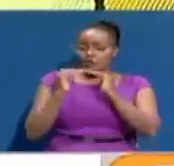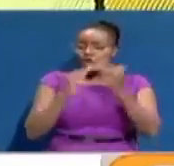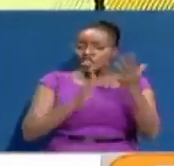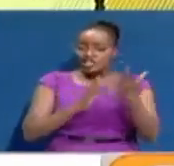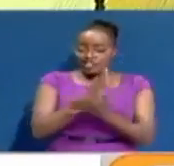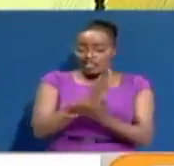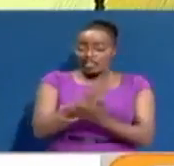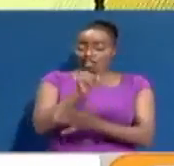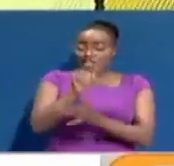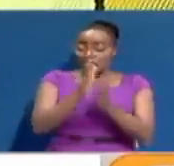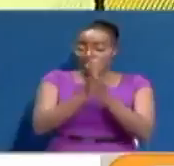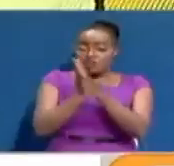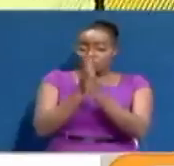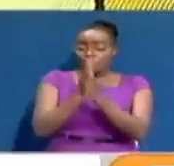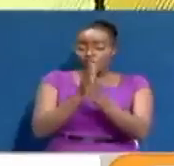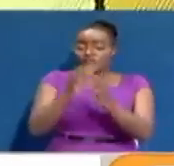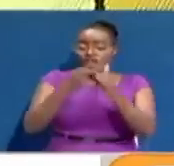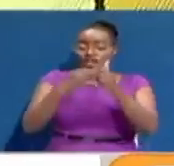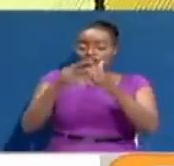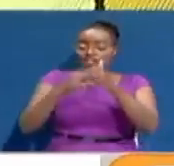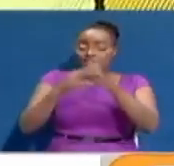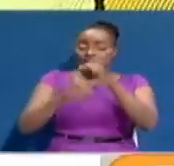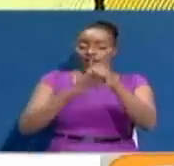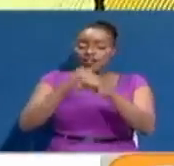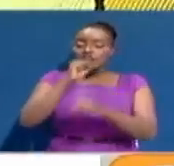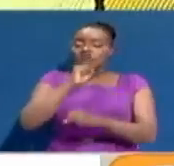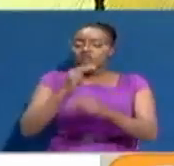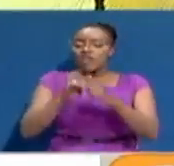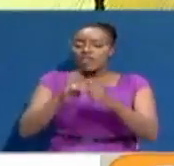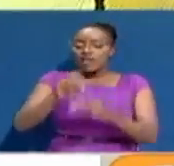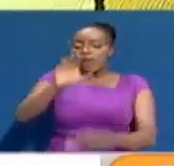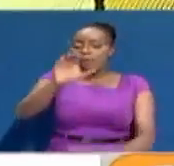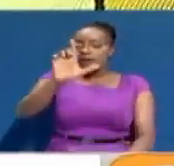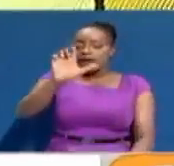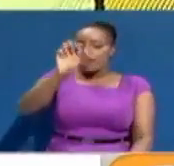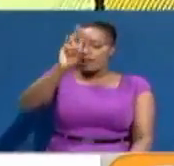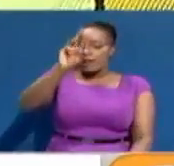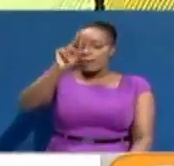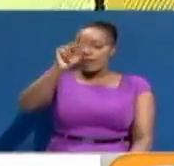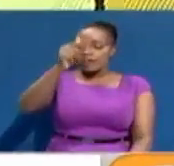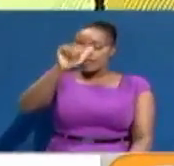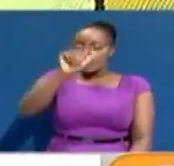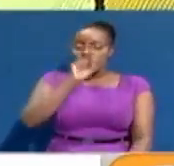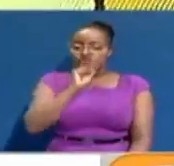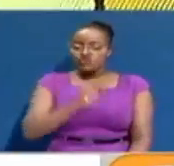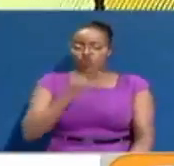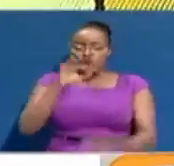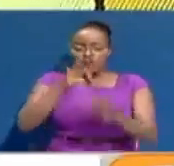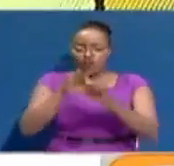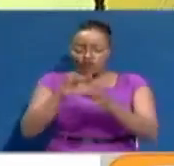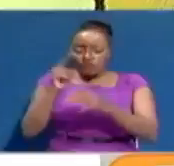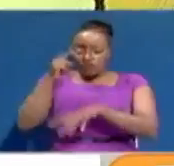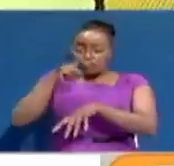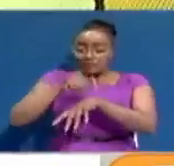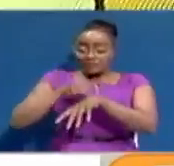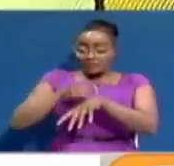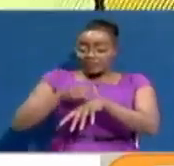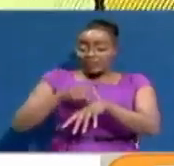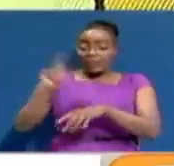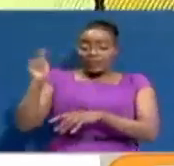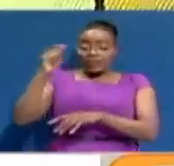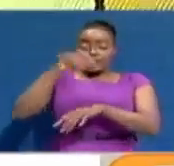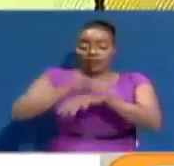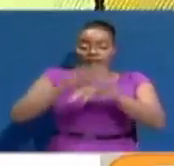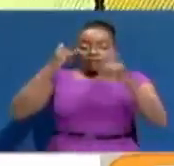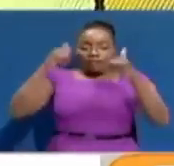Well, that is the story of 87-year-old Clementina Namunyemba, who has voted since Kenya got her